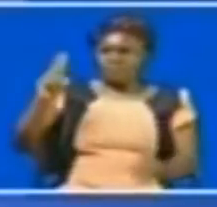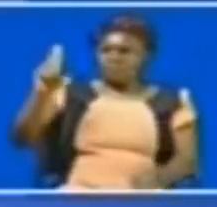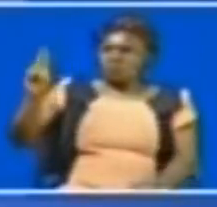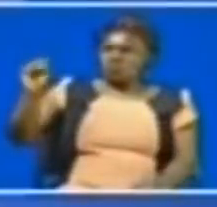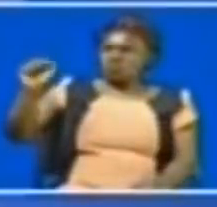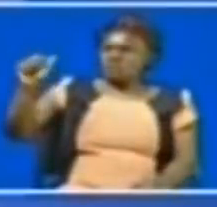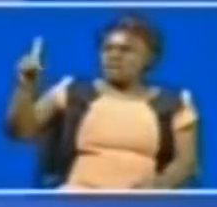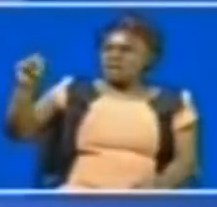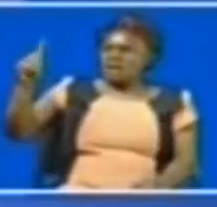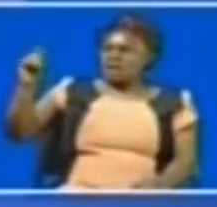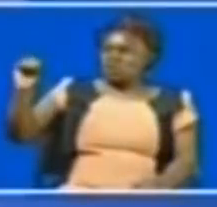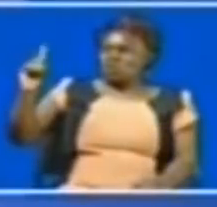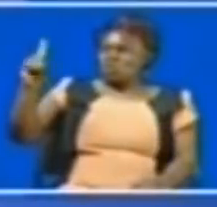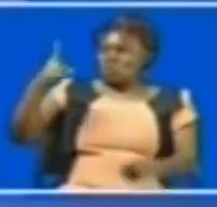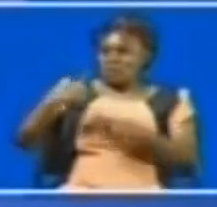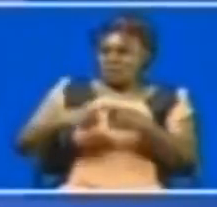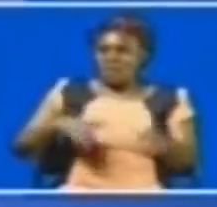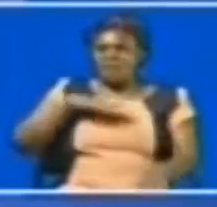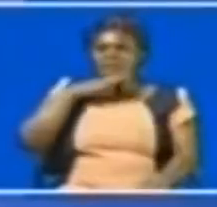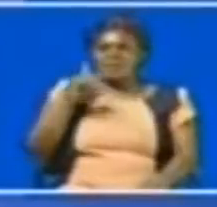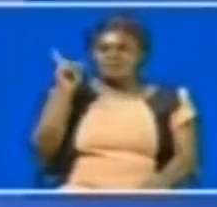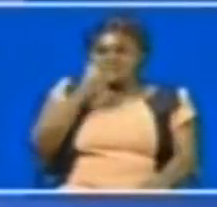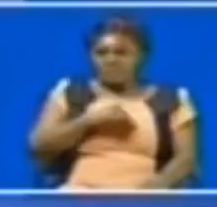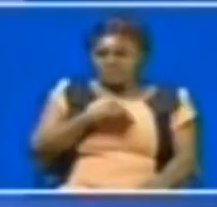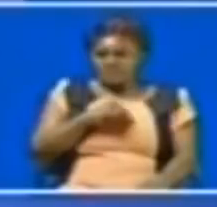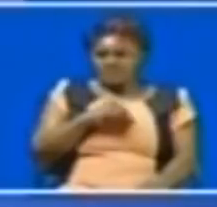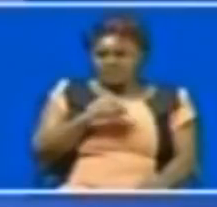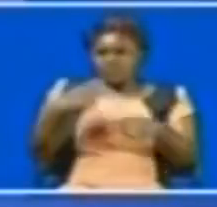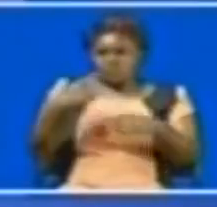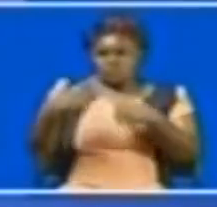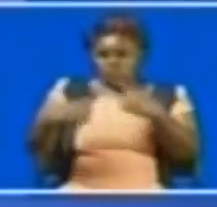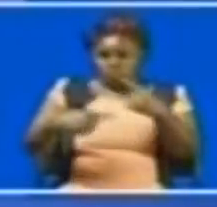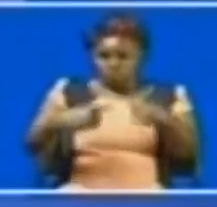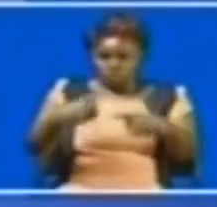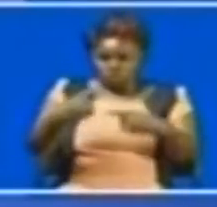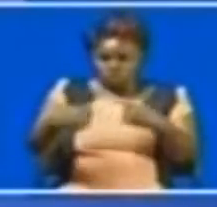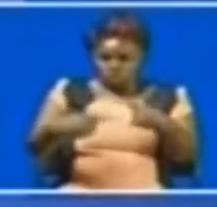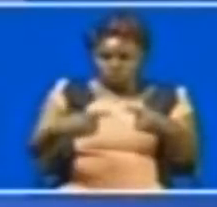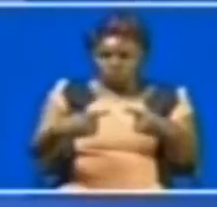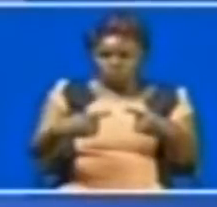Chris Msando, 1 year since he died, just marked the other day. Family continues to